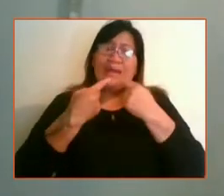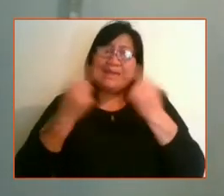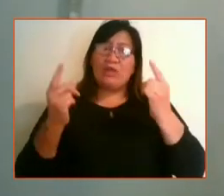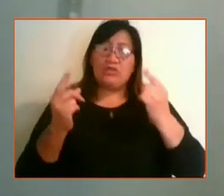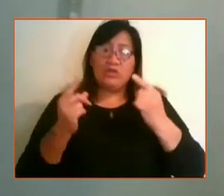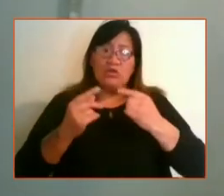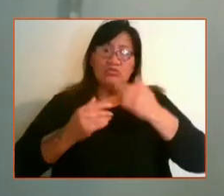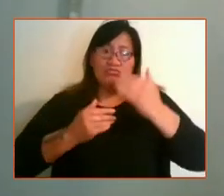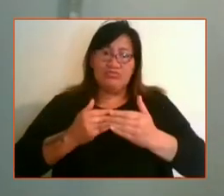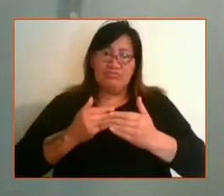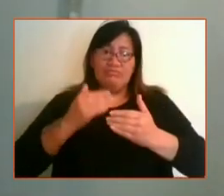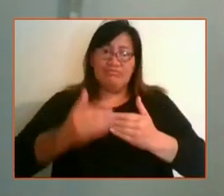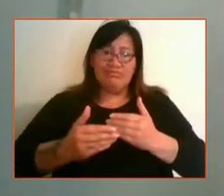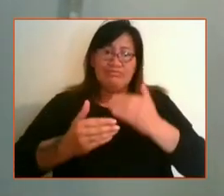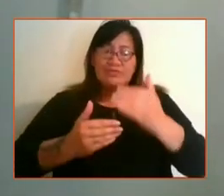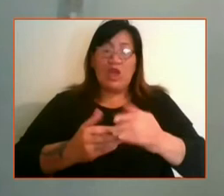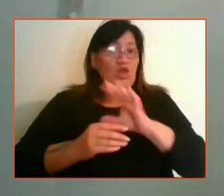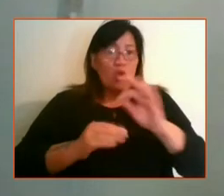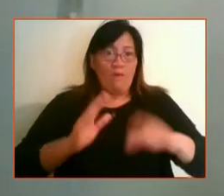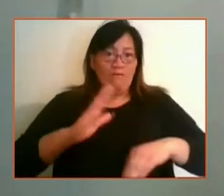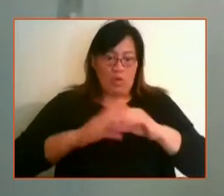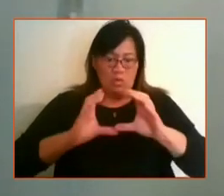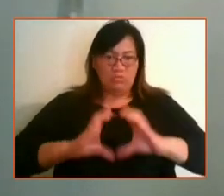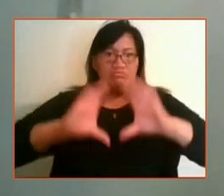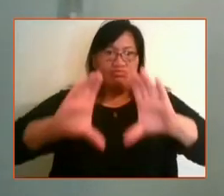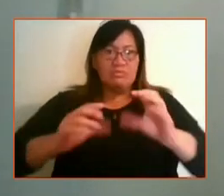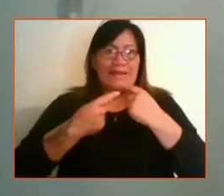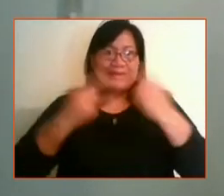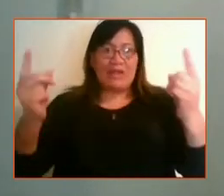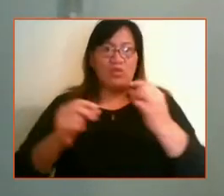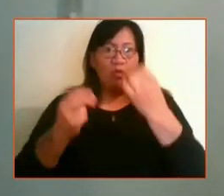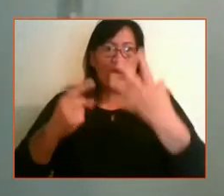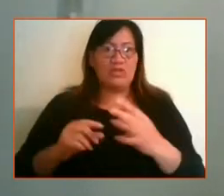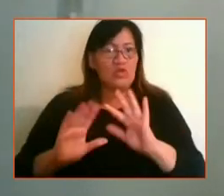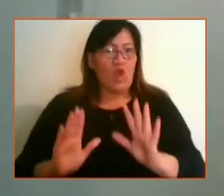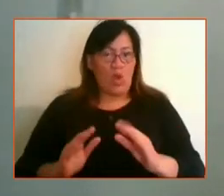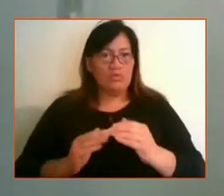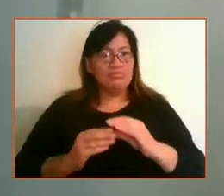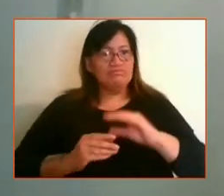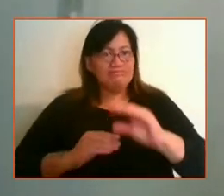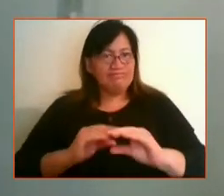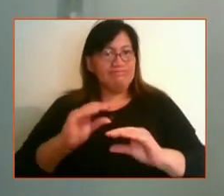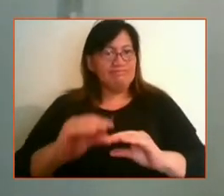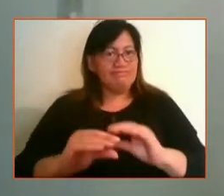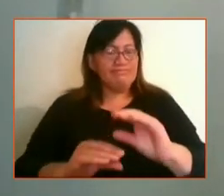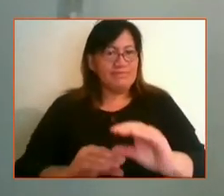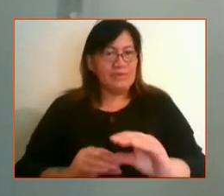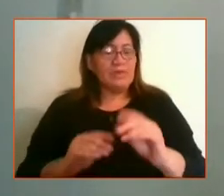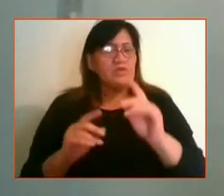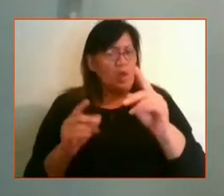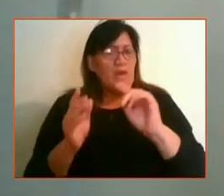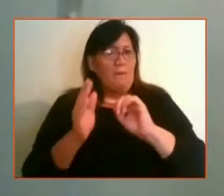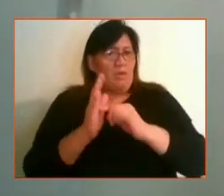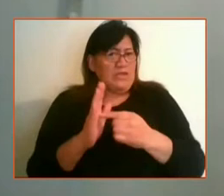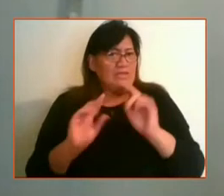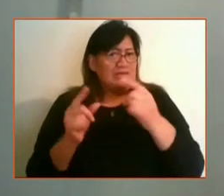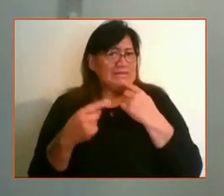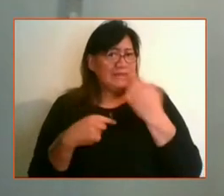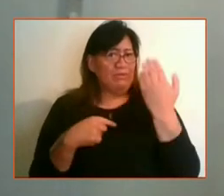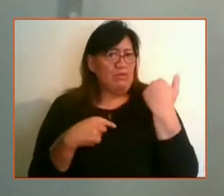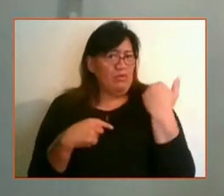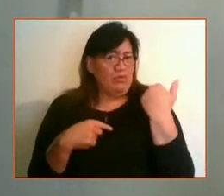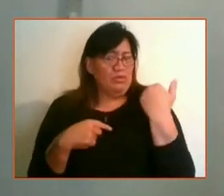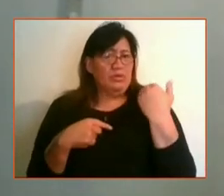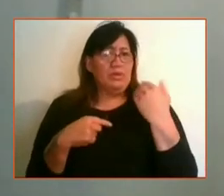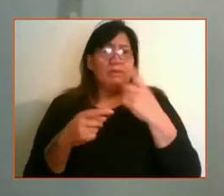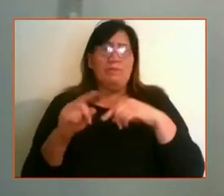weren't announced as an entire package, but it is significant. And the points that I pointed out earlier and some of the funds